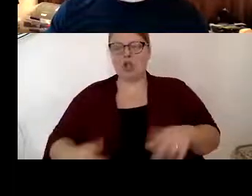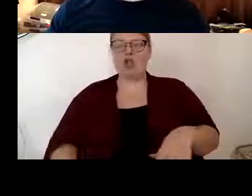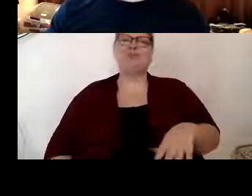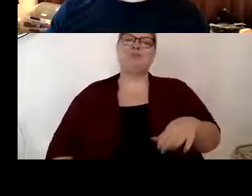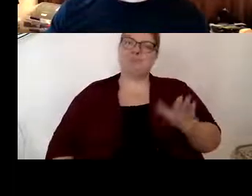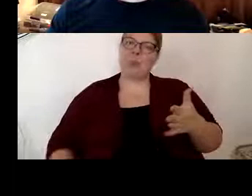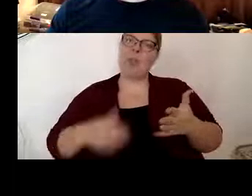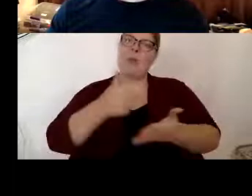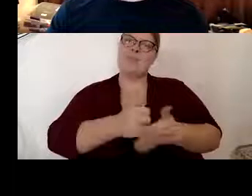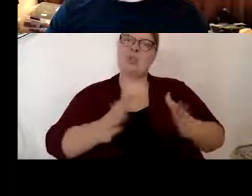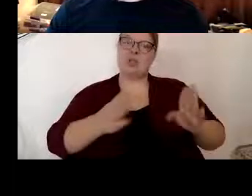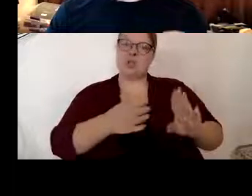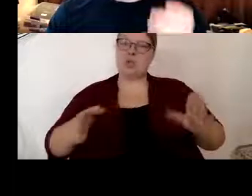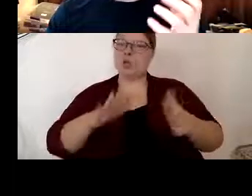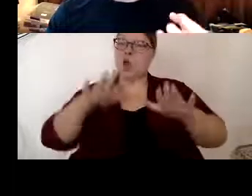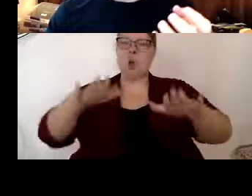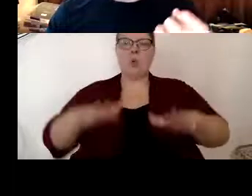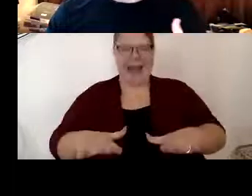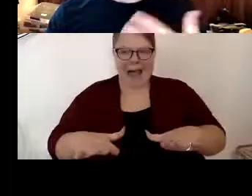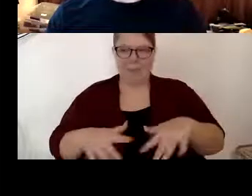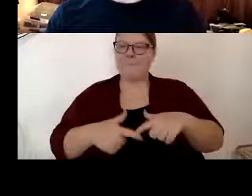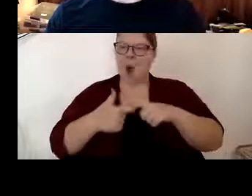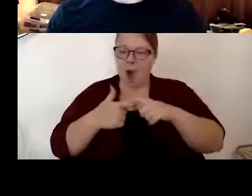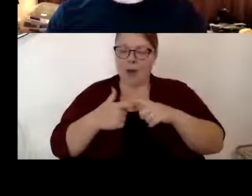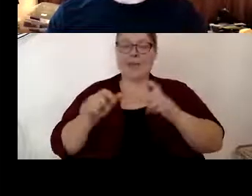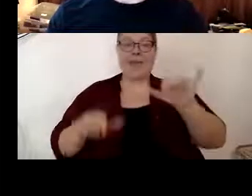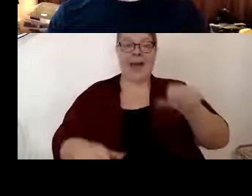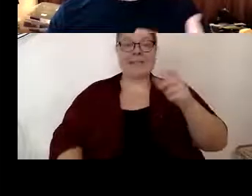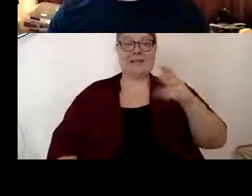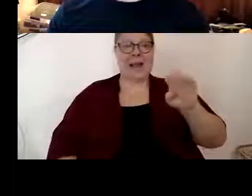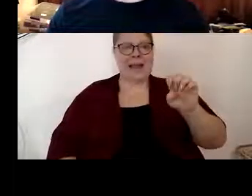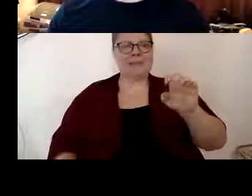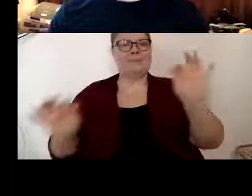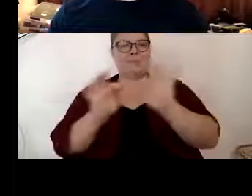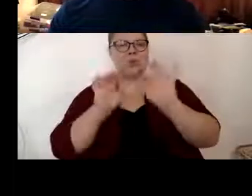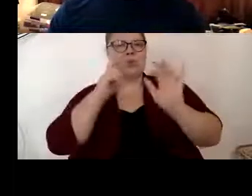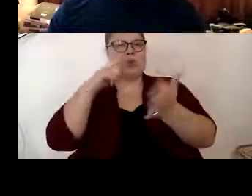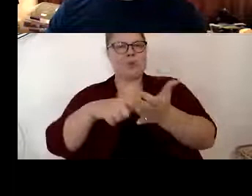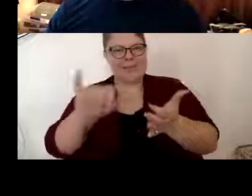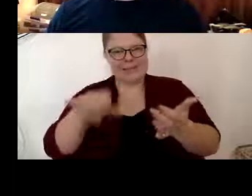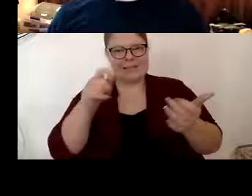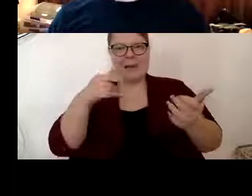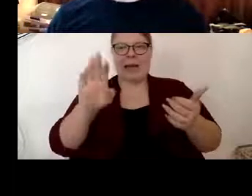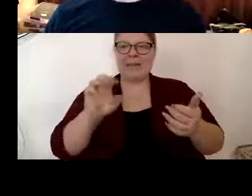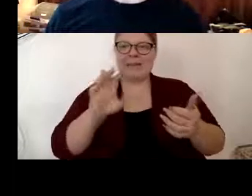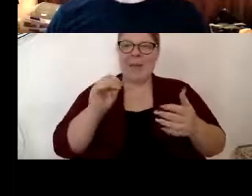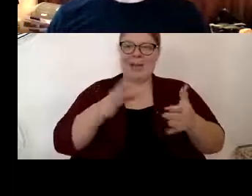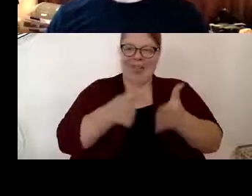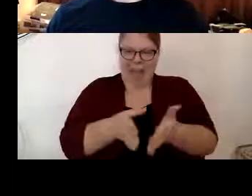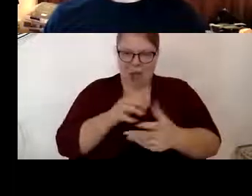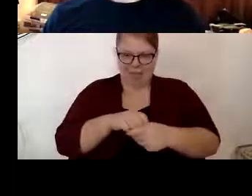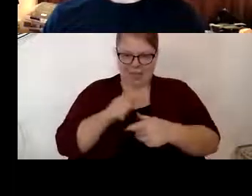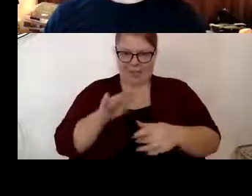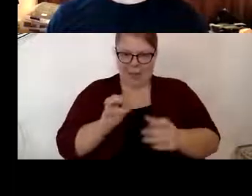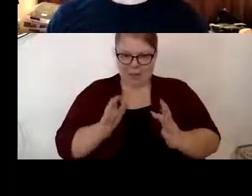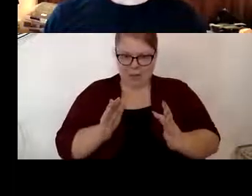right? And that space is where we want them to start to notice that space, be present with that space so they can make better choices and not